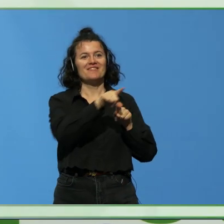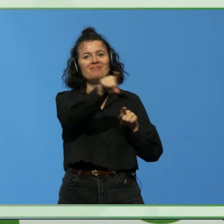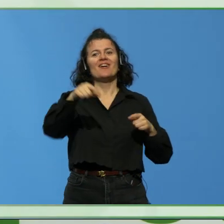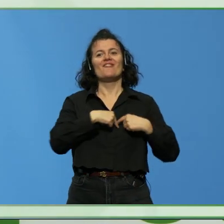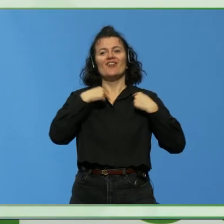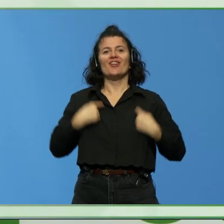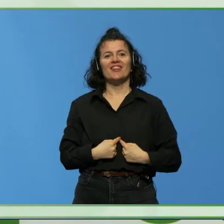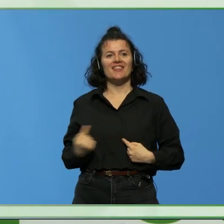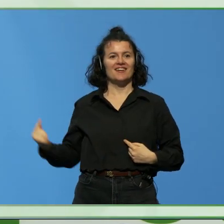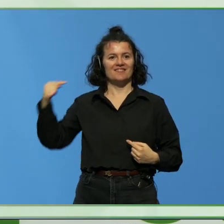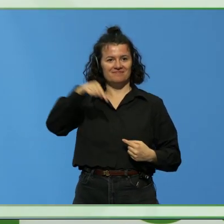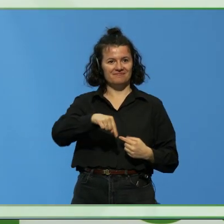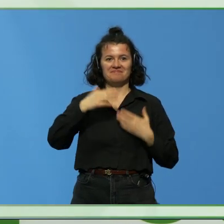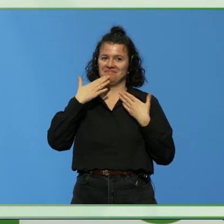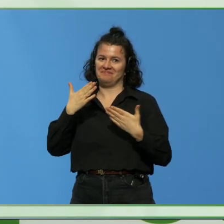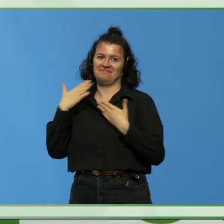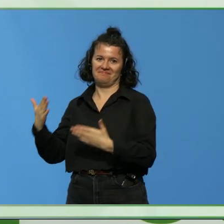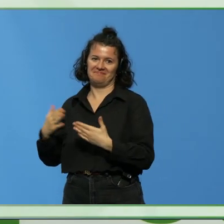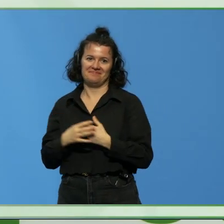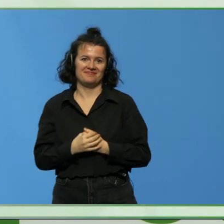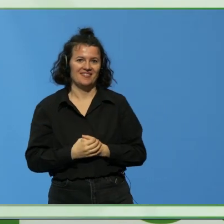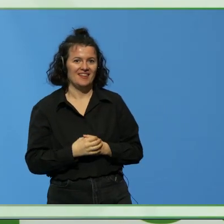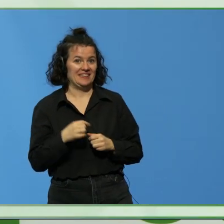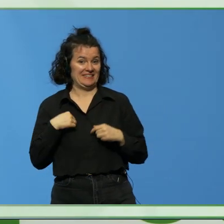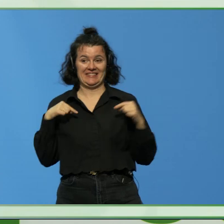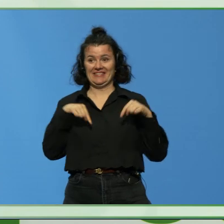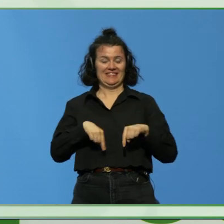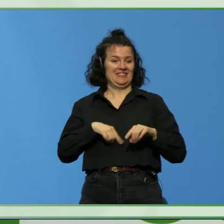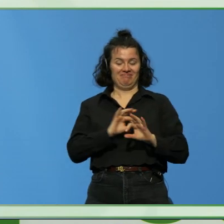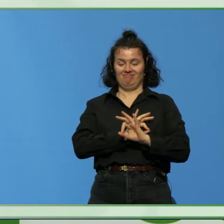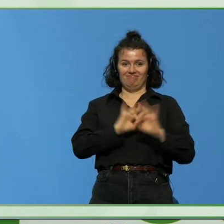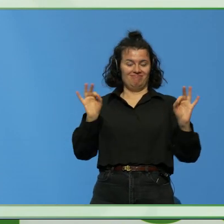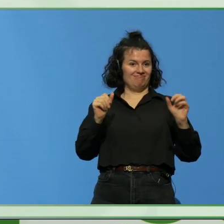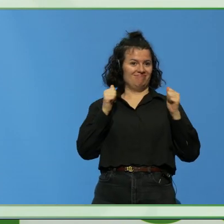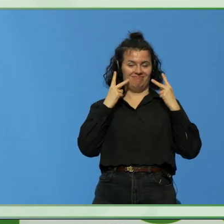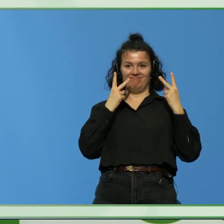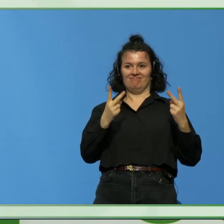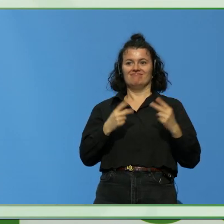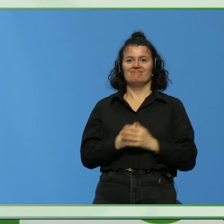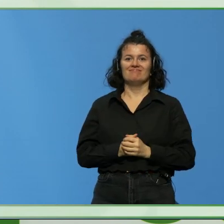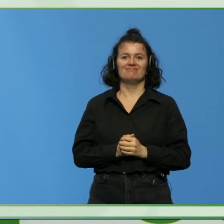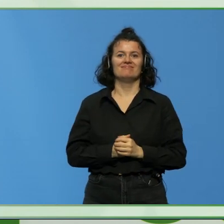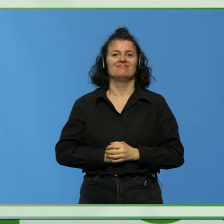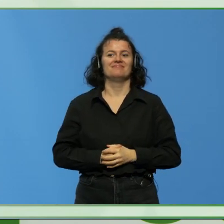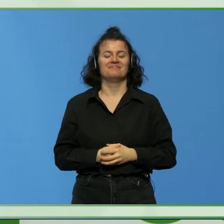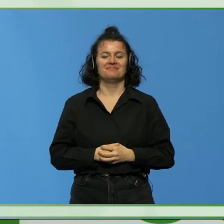the conference. It's a great experience. Now,